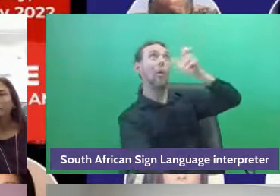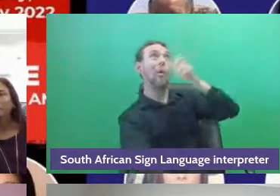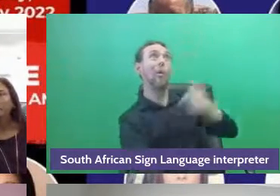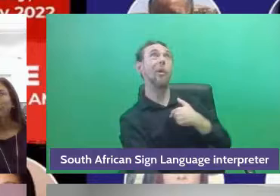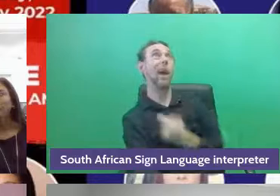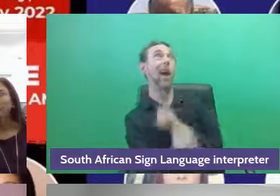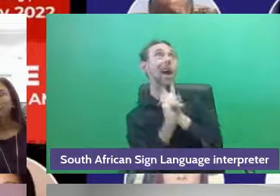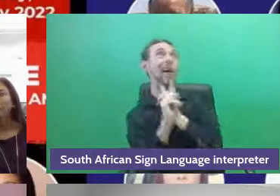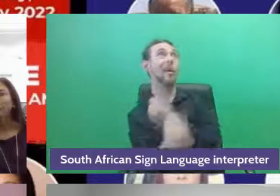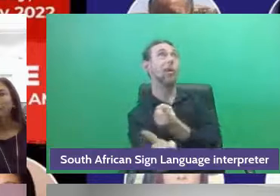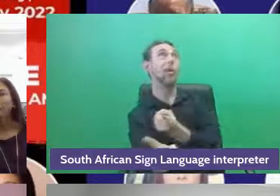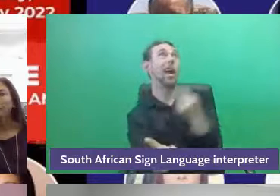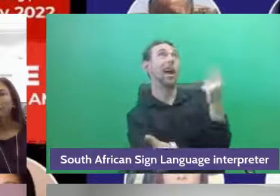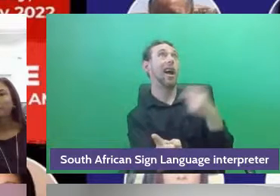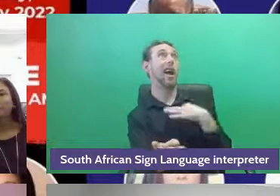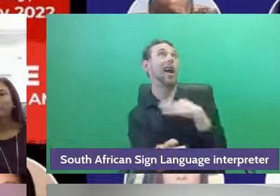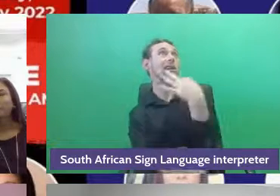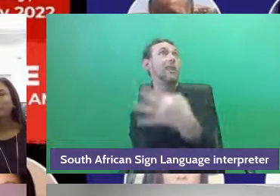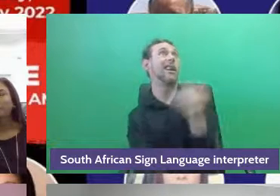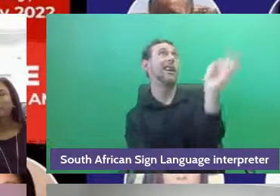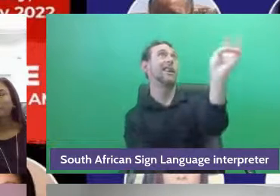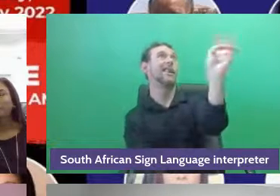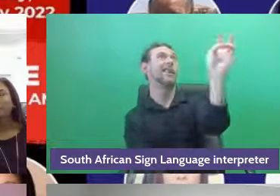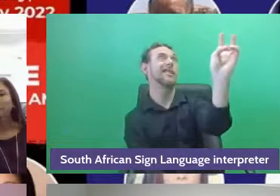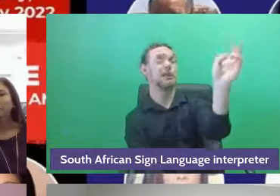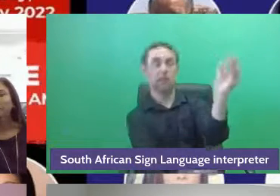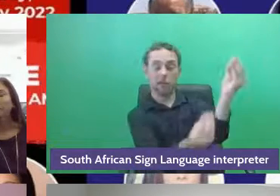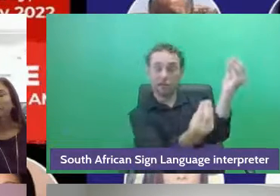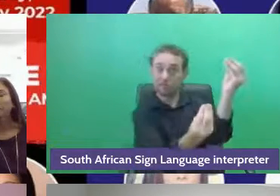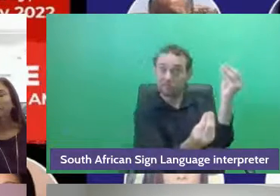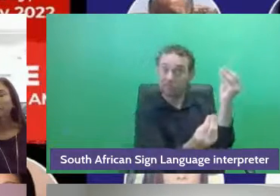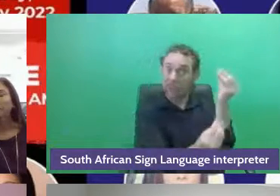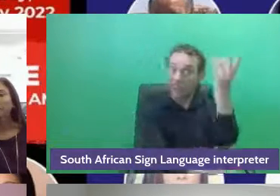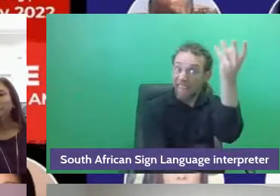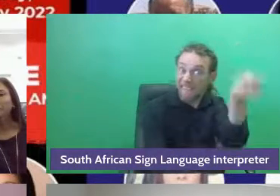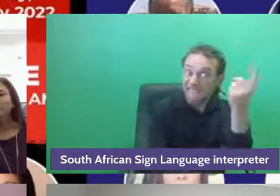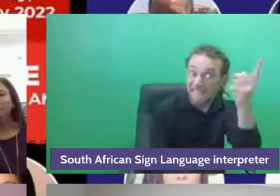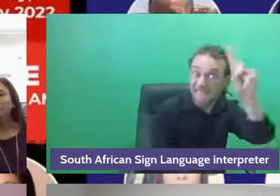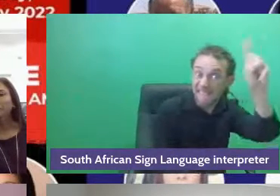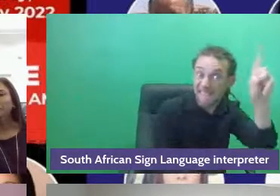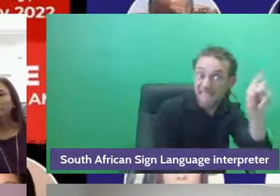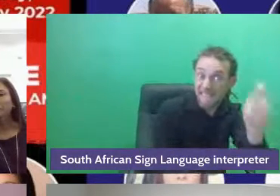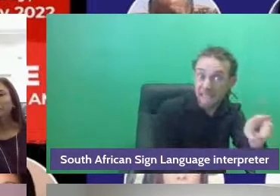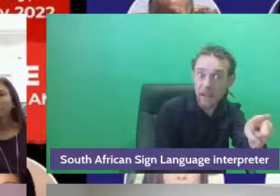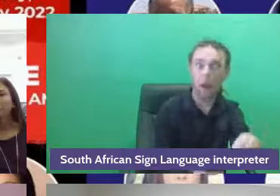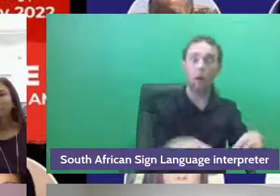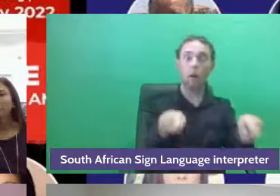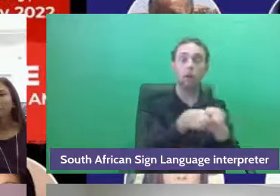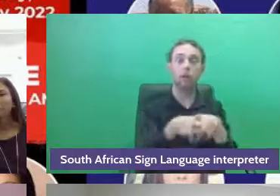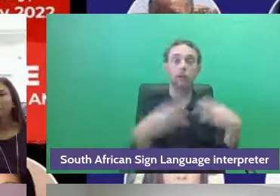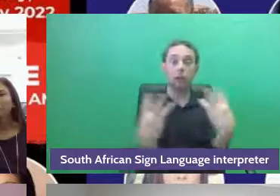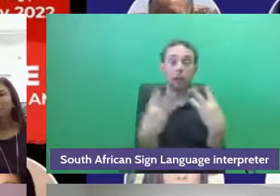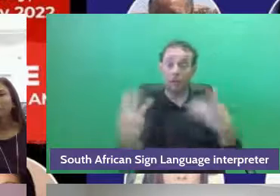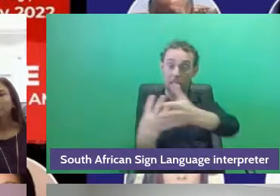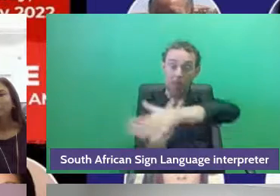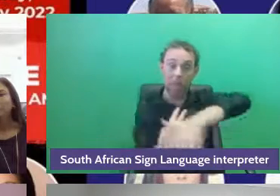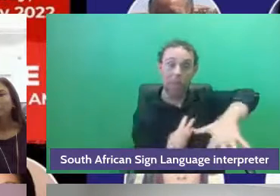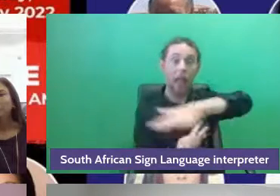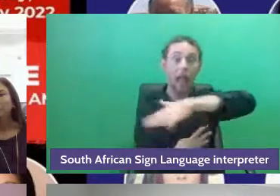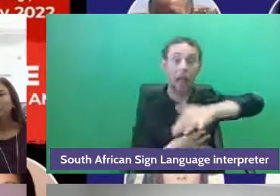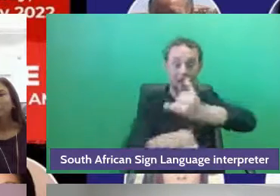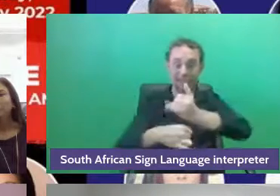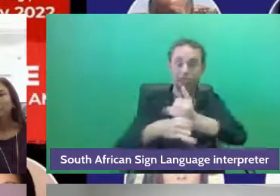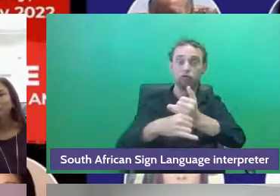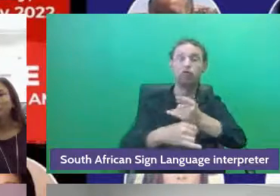protection order? Are there people at these facilities that understand and know sign language and can communicate with a